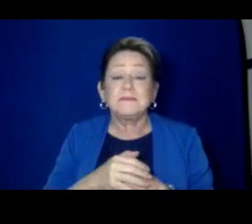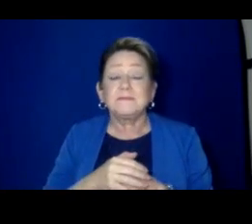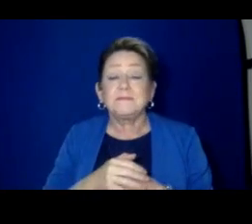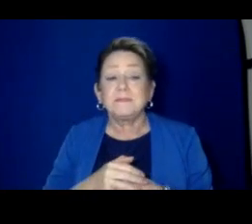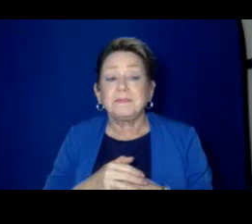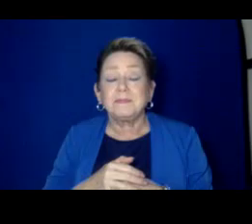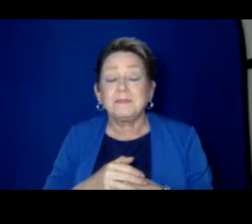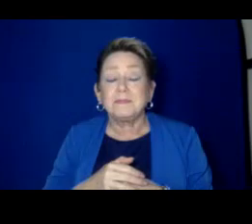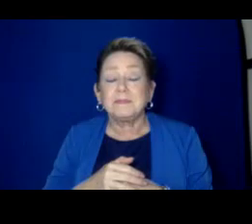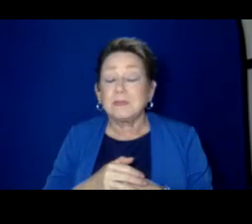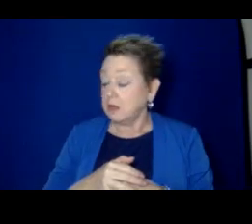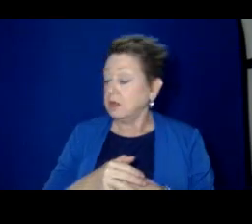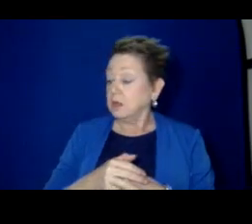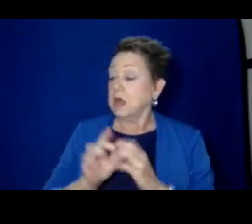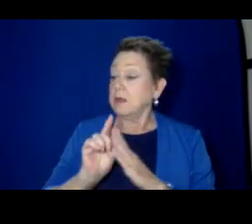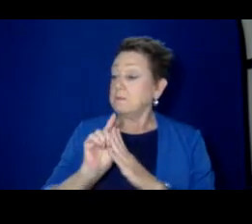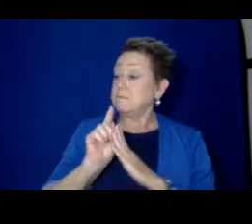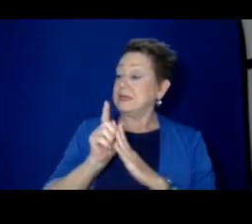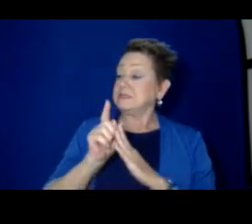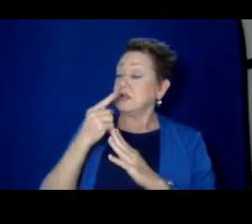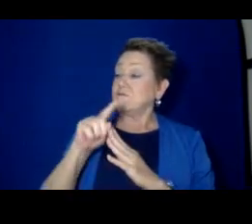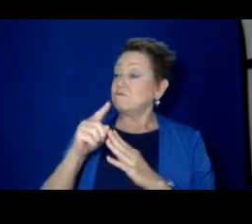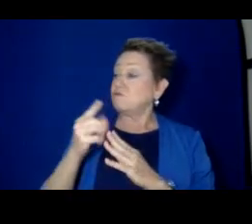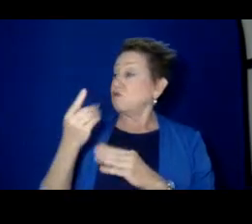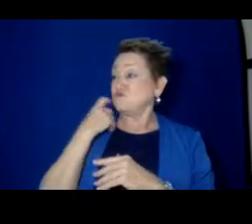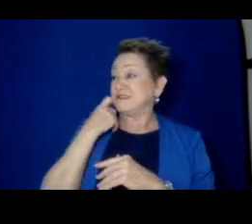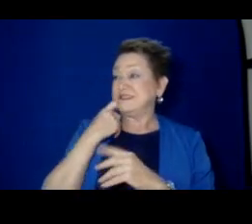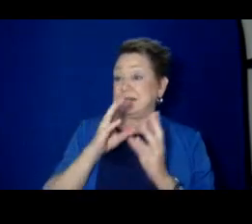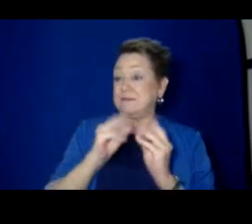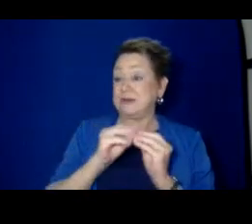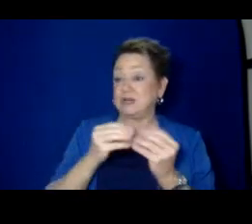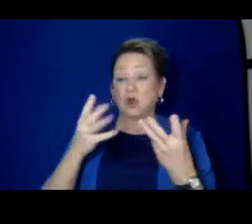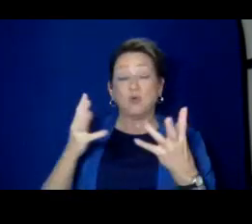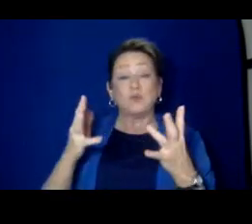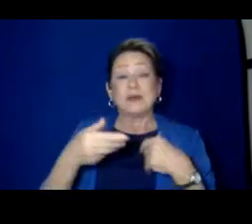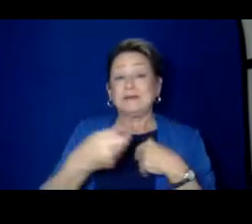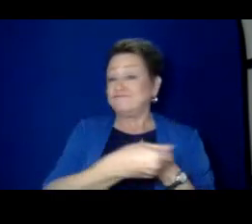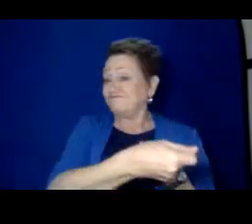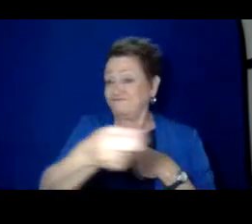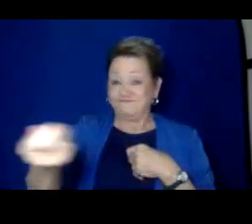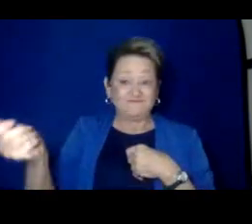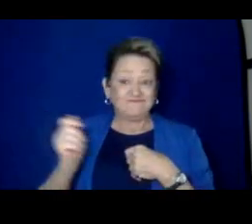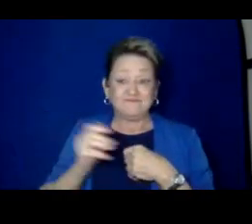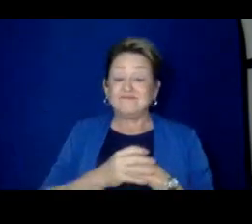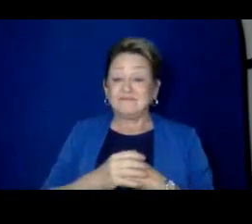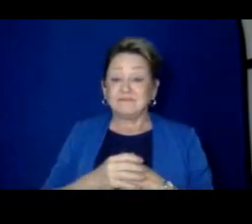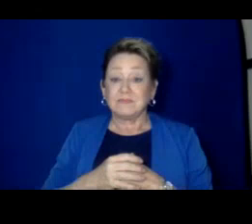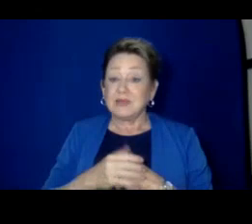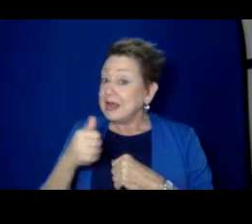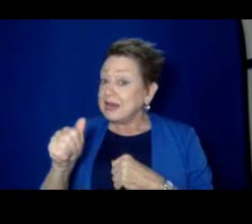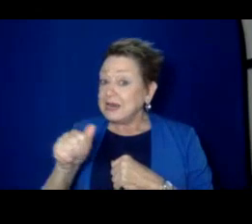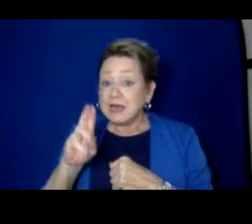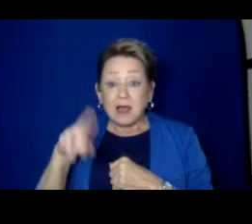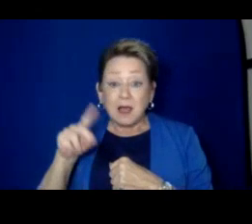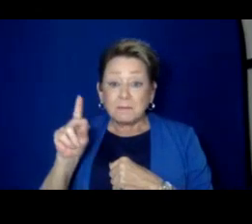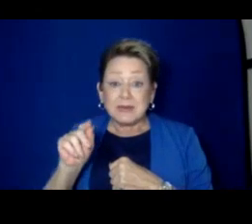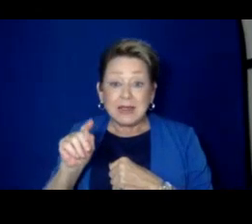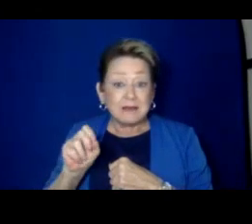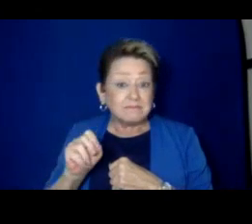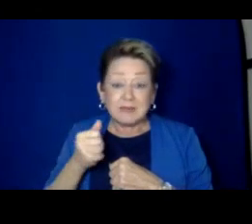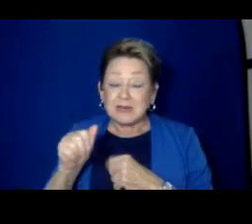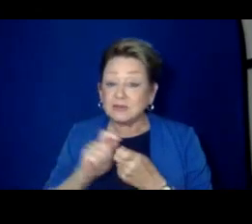The minutes for the last meeting have already been circulated. Unless there are any updates or